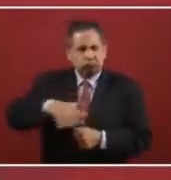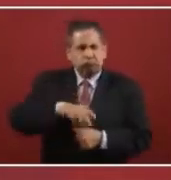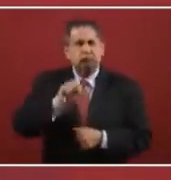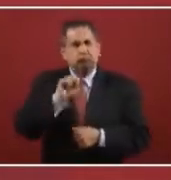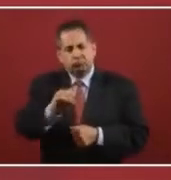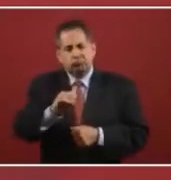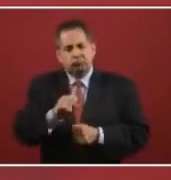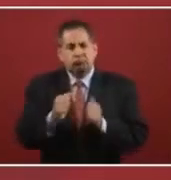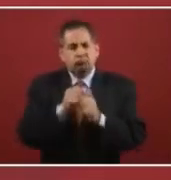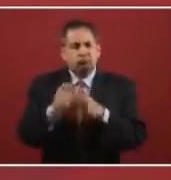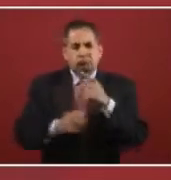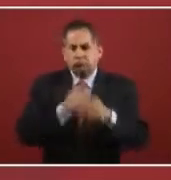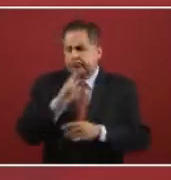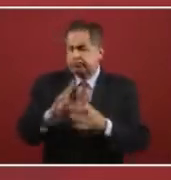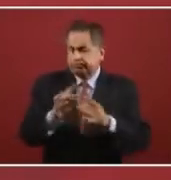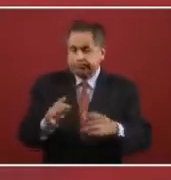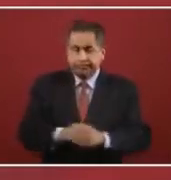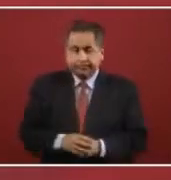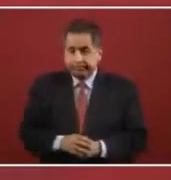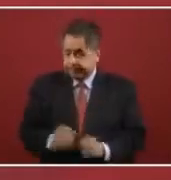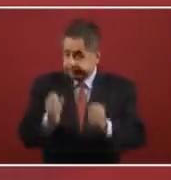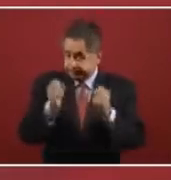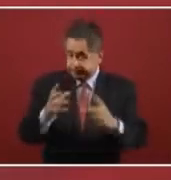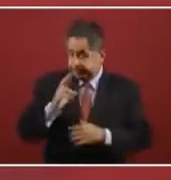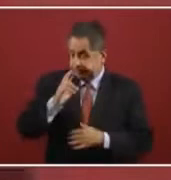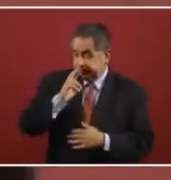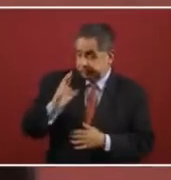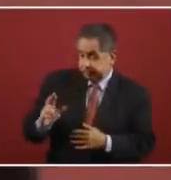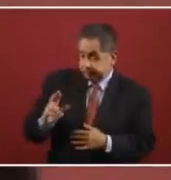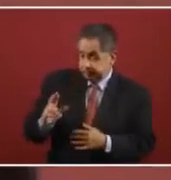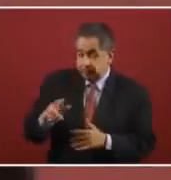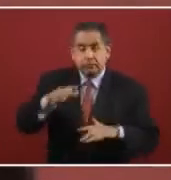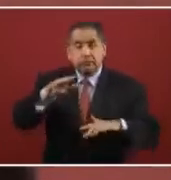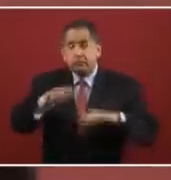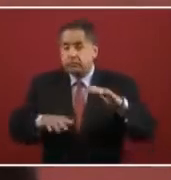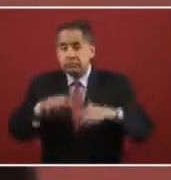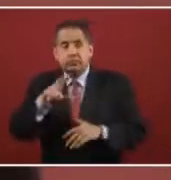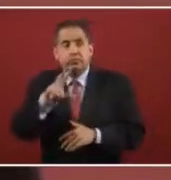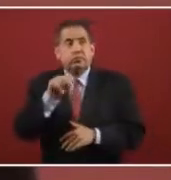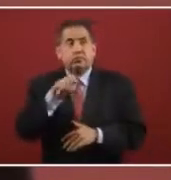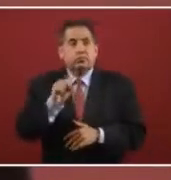them immediately. And we're going to look for the response.